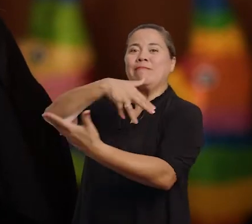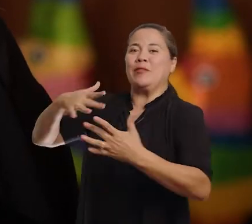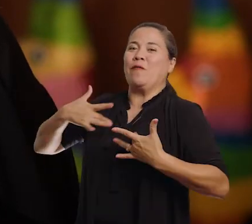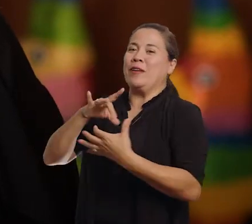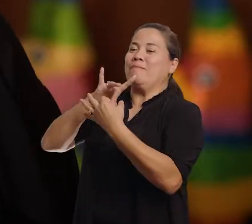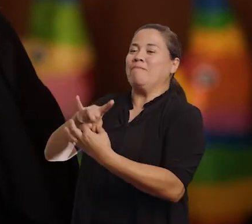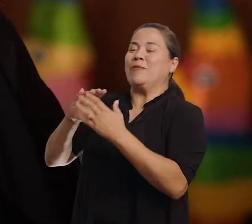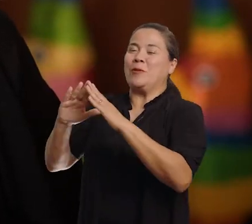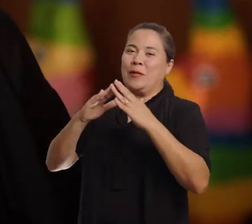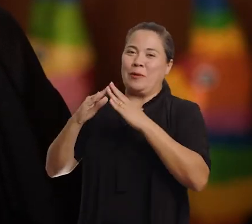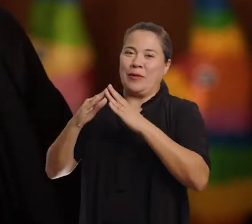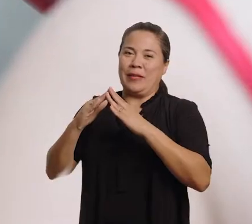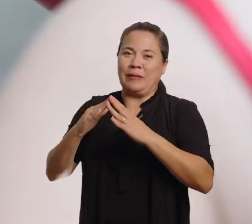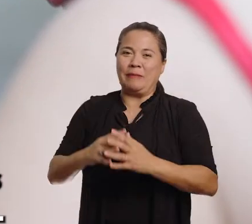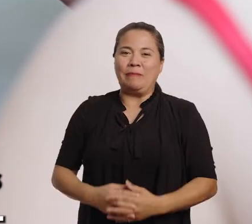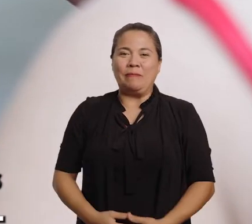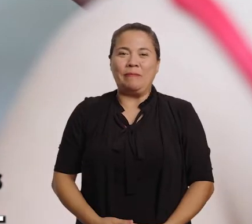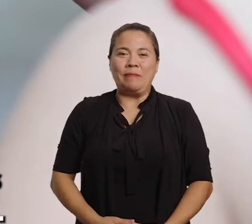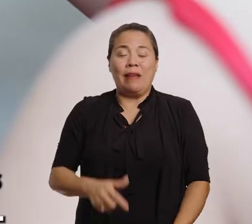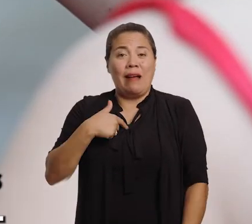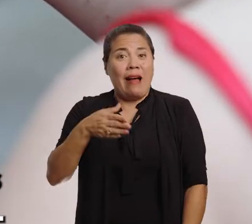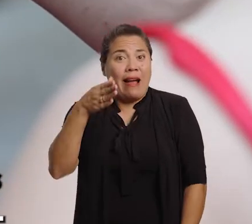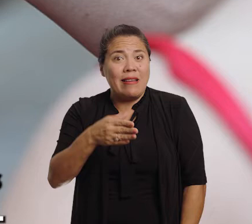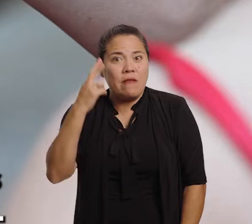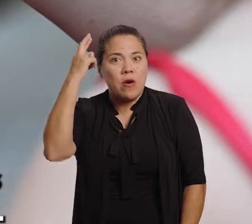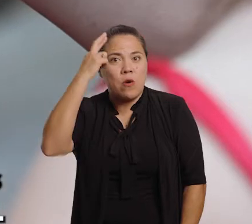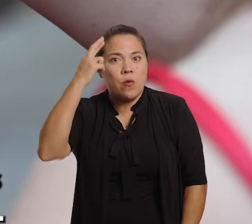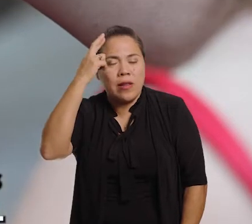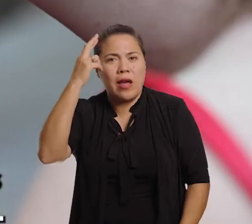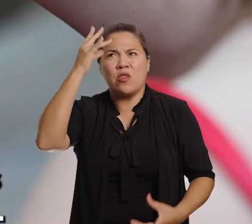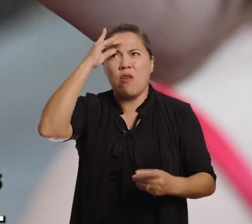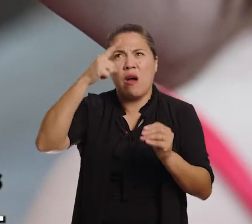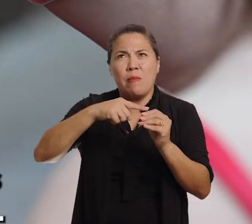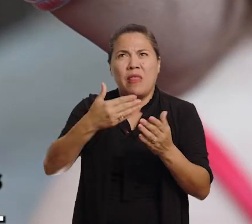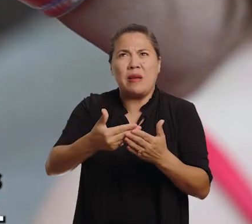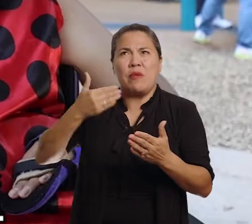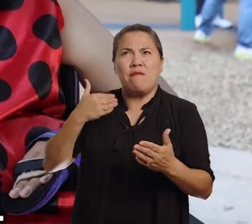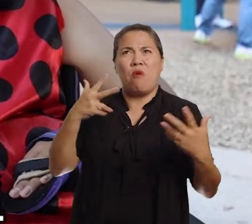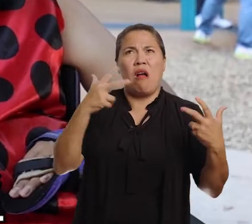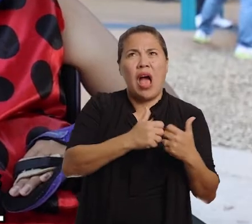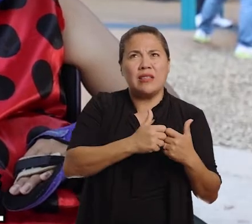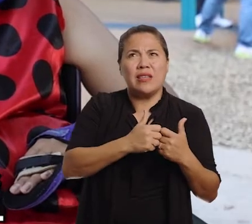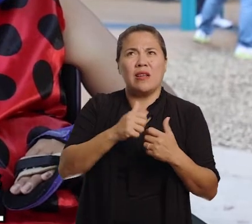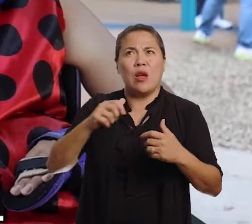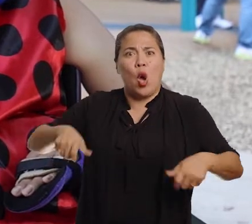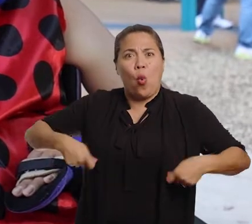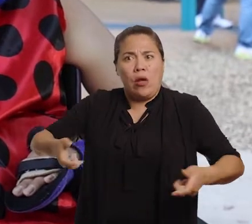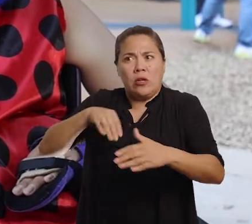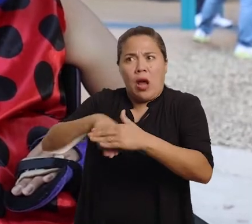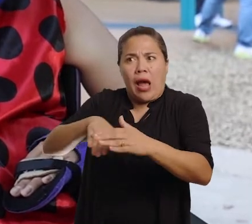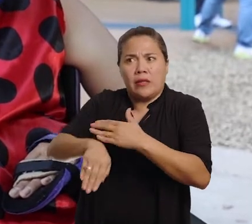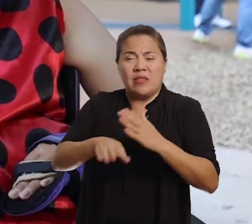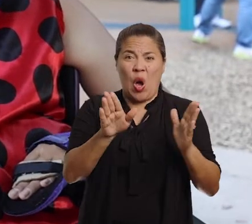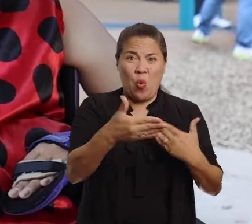sense of belonging in our community. I never realized or thought about things prior to this accident about wheelchairs,